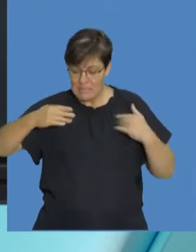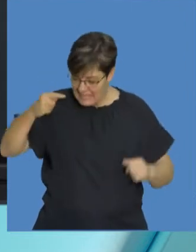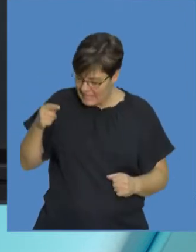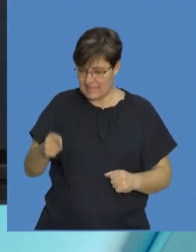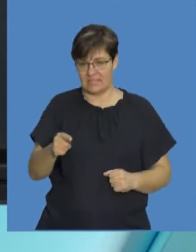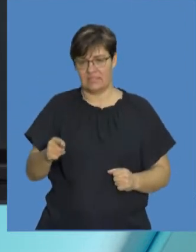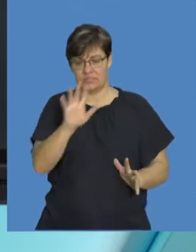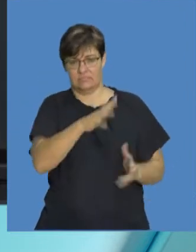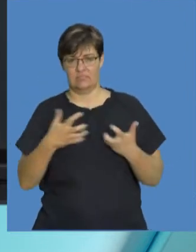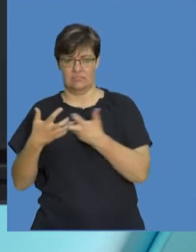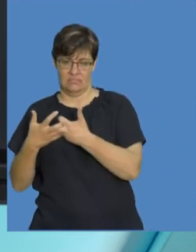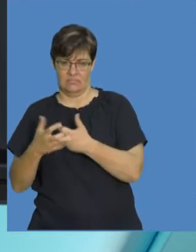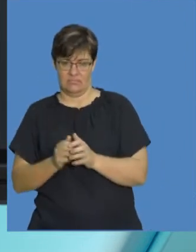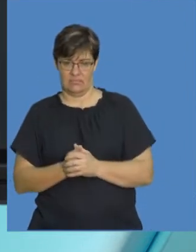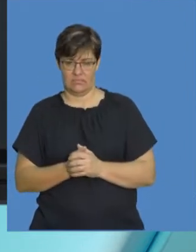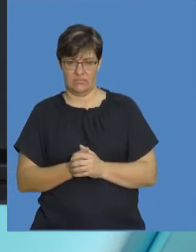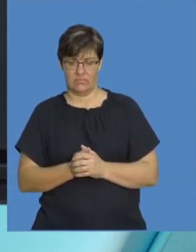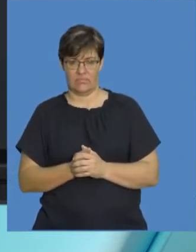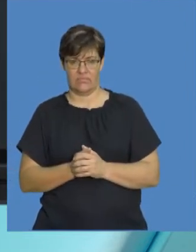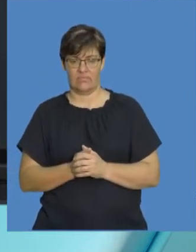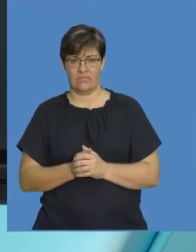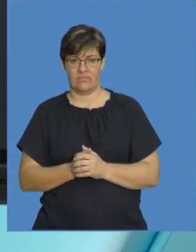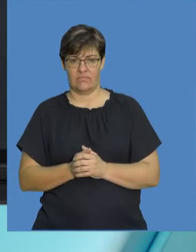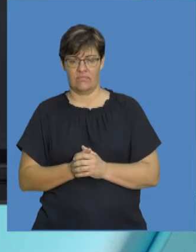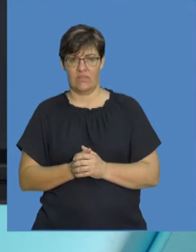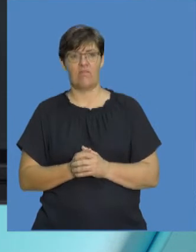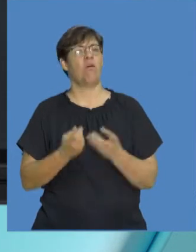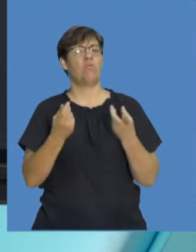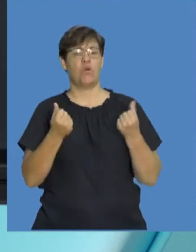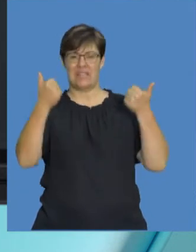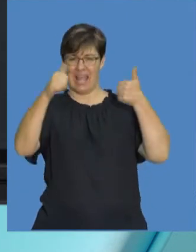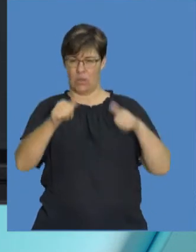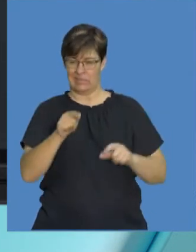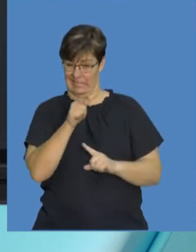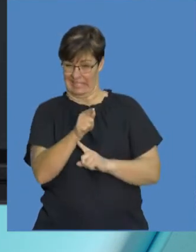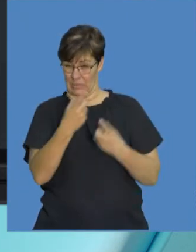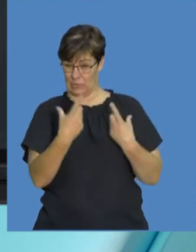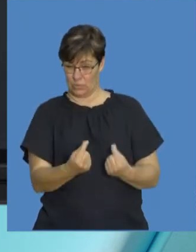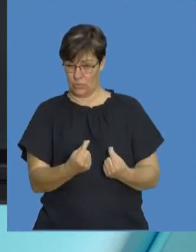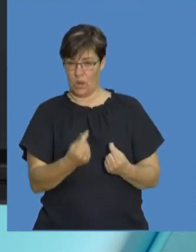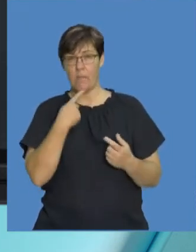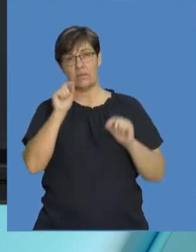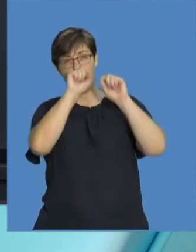our premises. When you're doing the section on cost accounting,